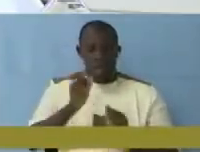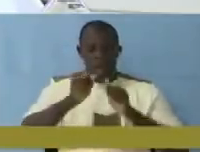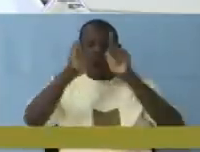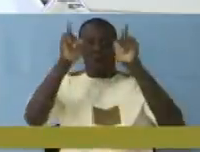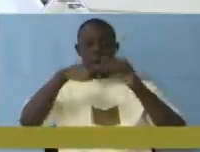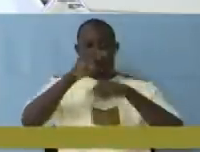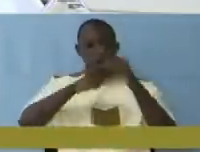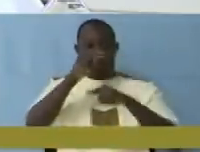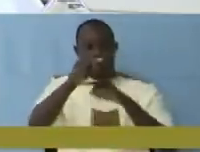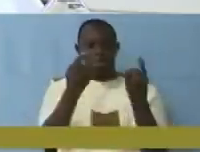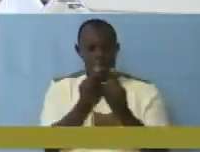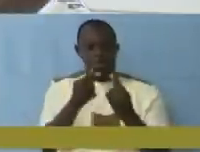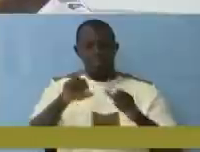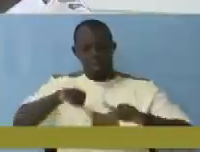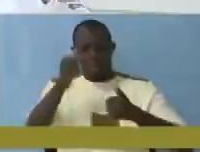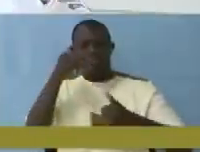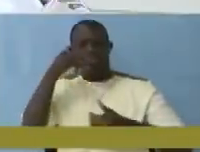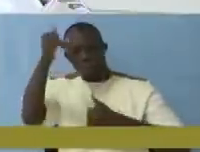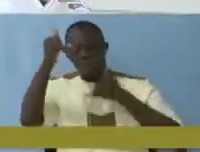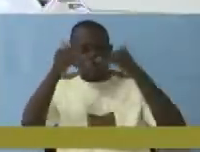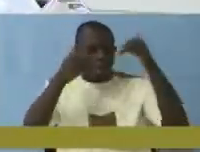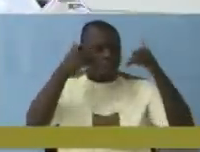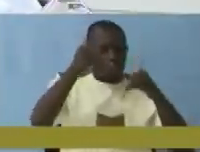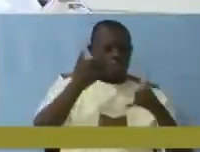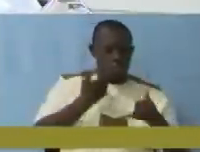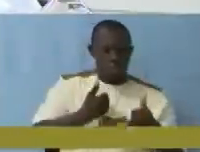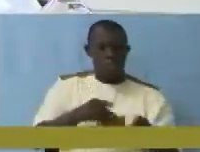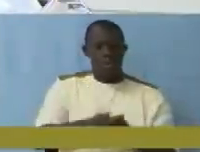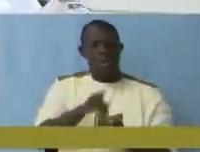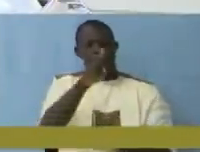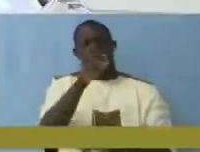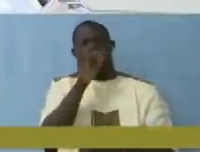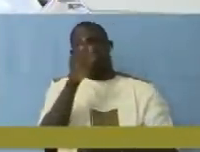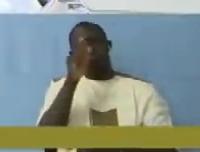you knew nothing about it. When?